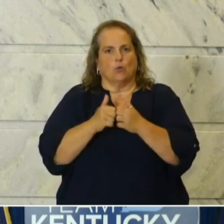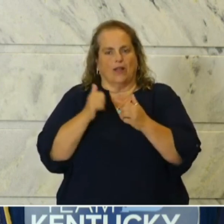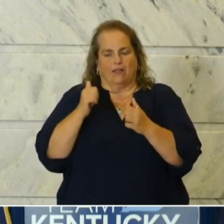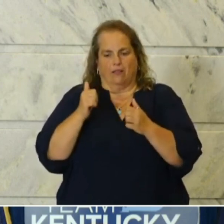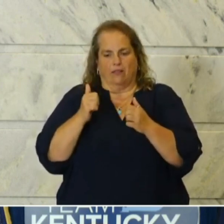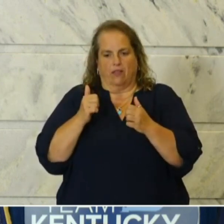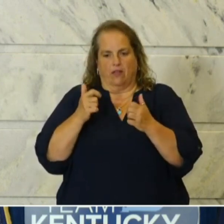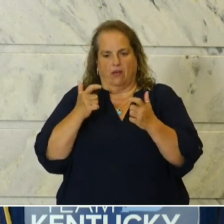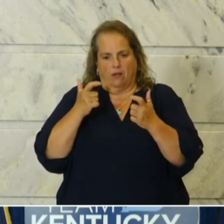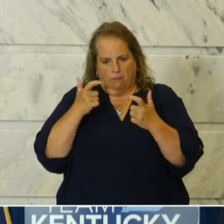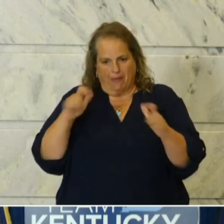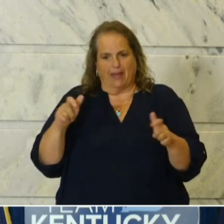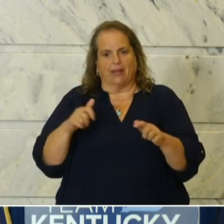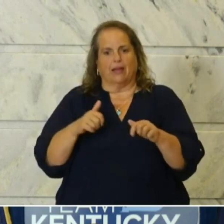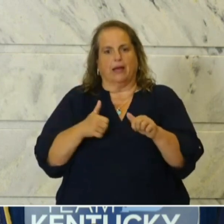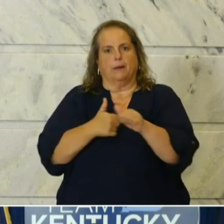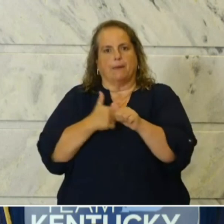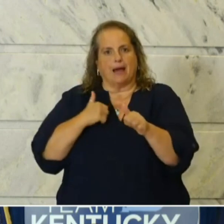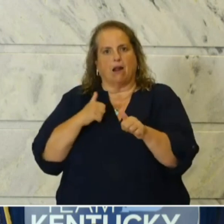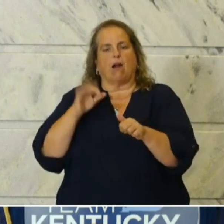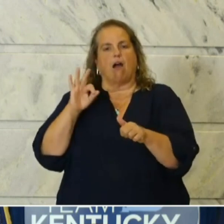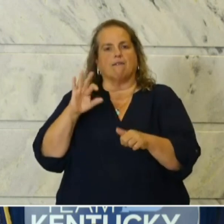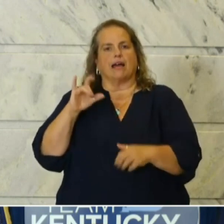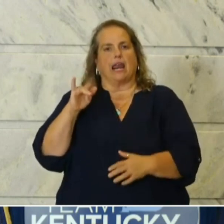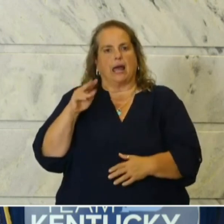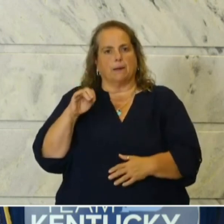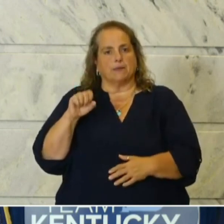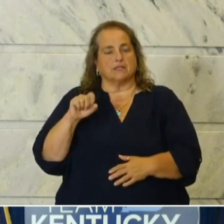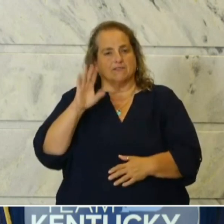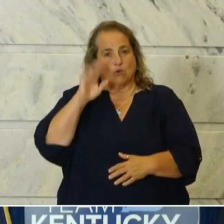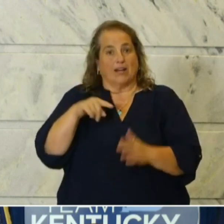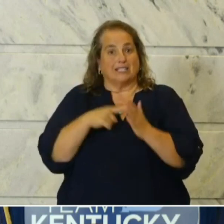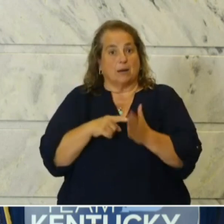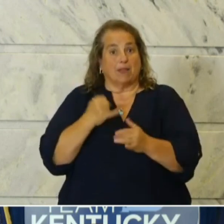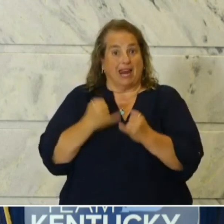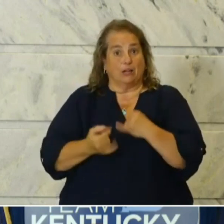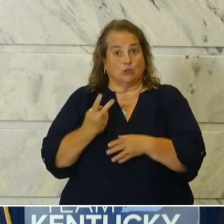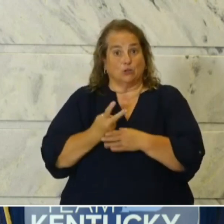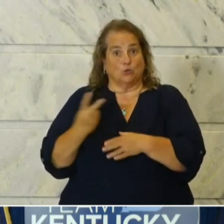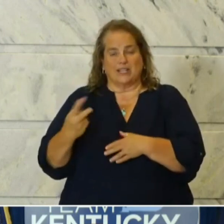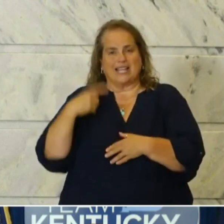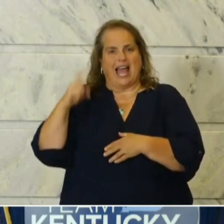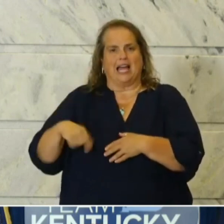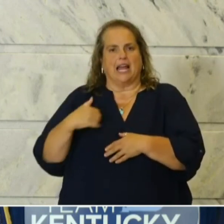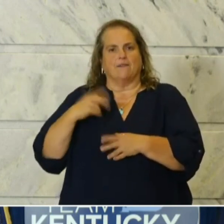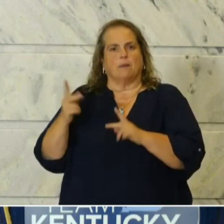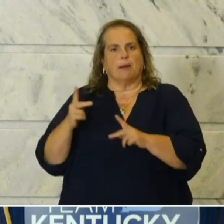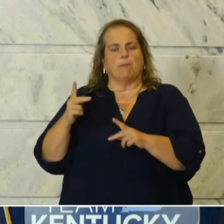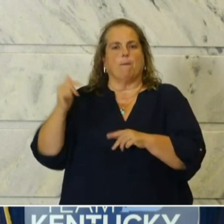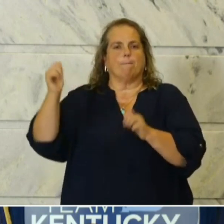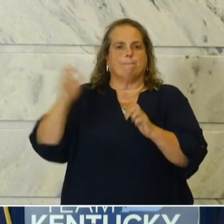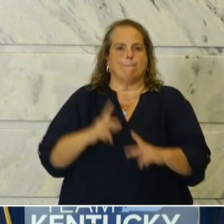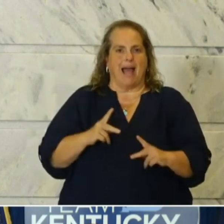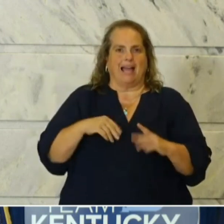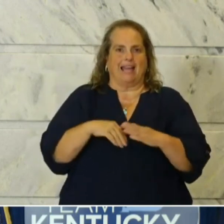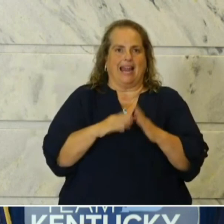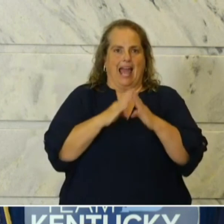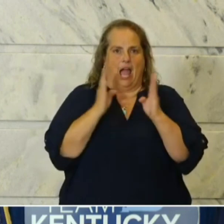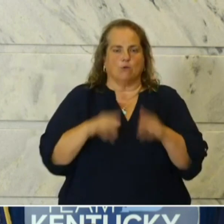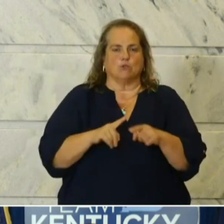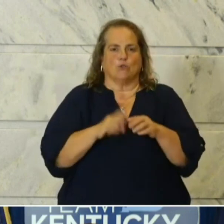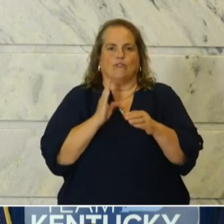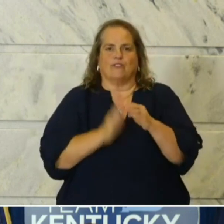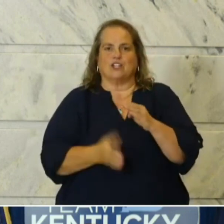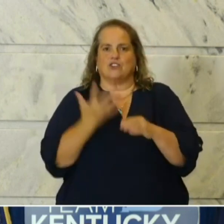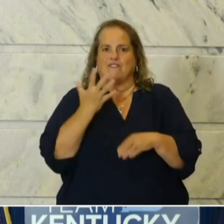claims. And so, for instance, these last 2 weeks, we've needed our people in-house to finish up that last 5% of work that